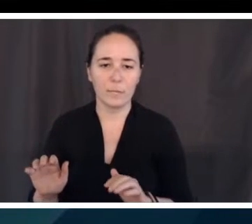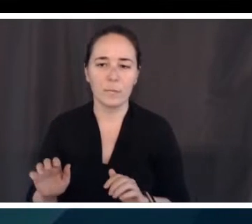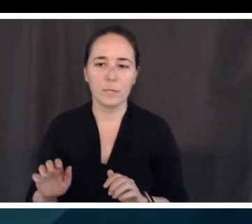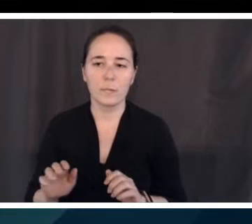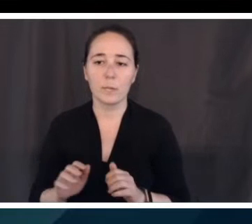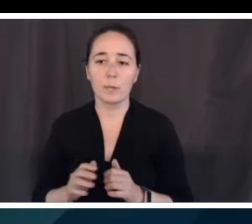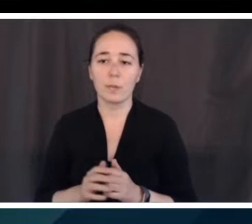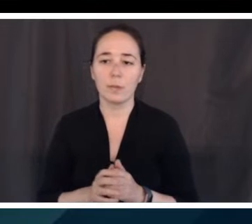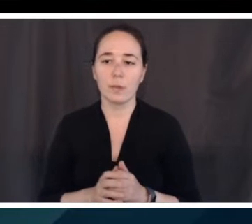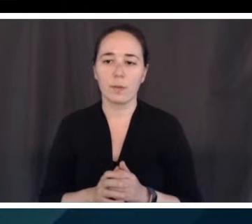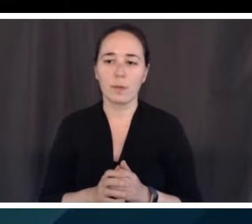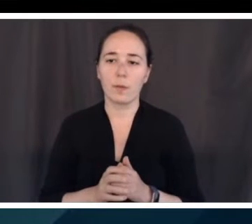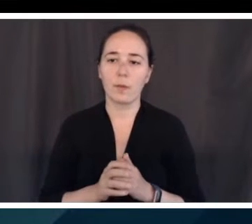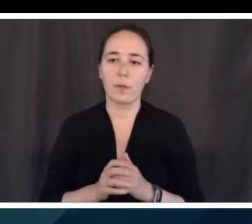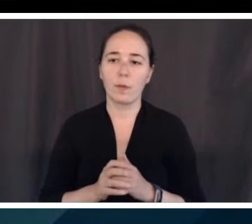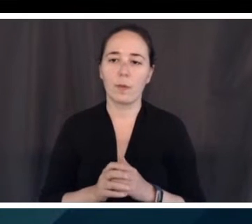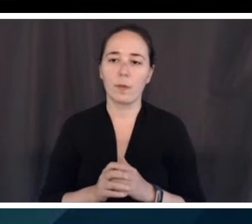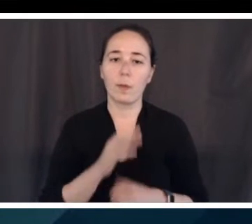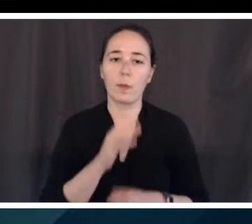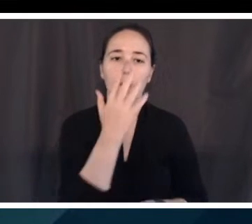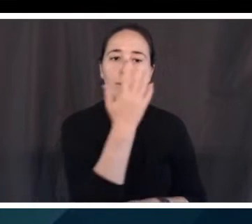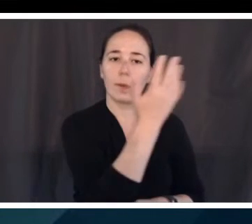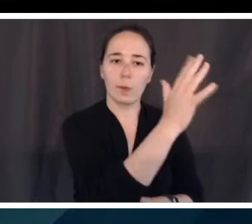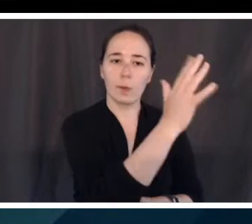I can see the forest,